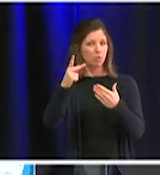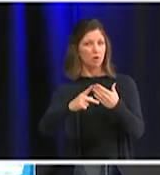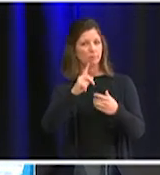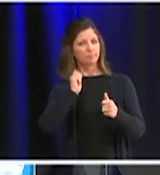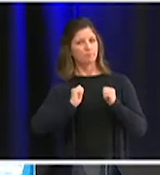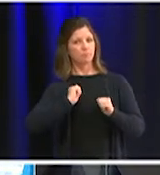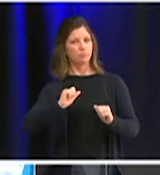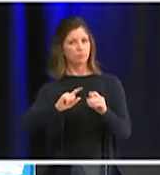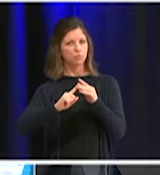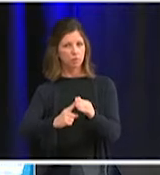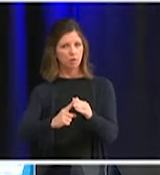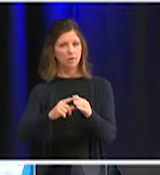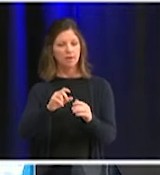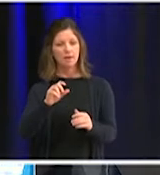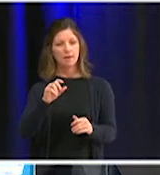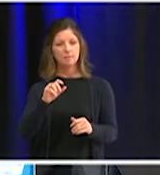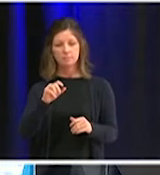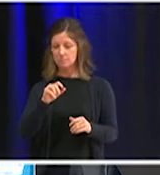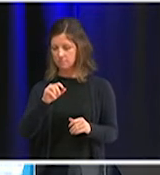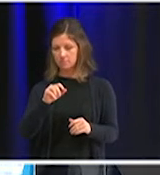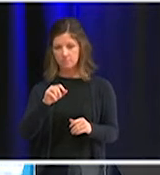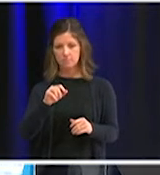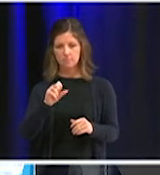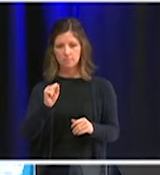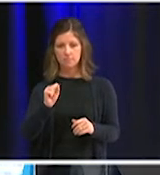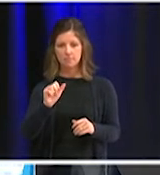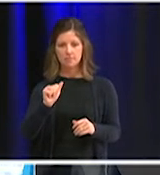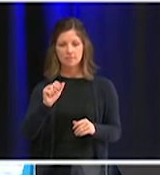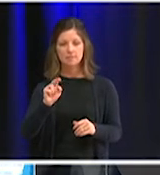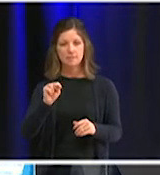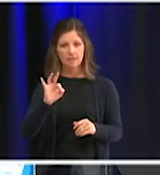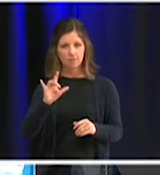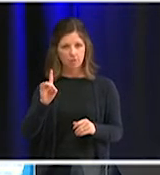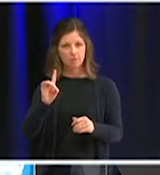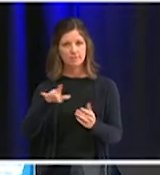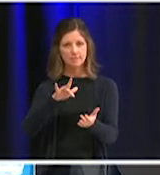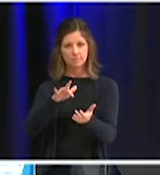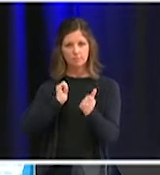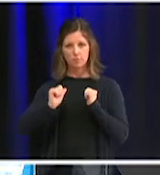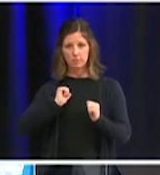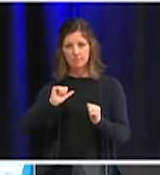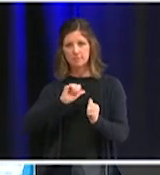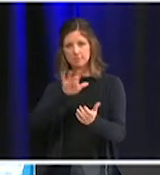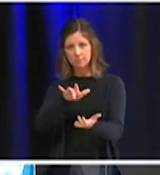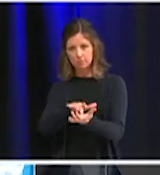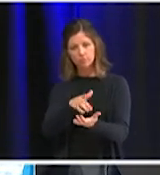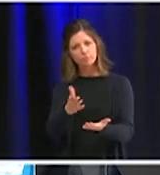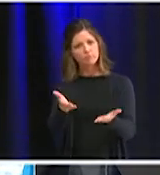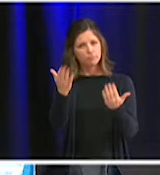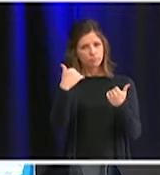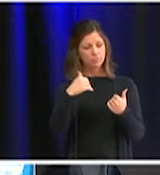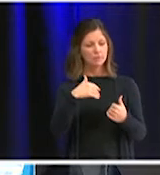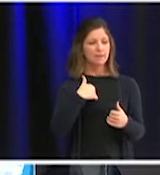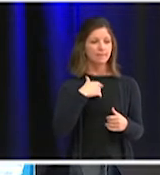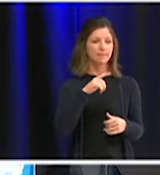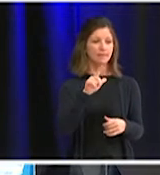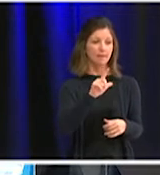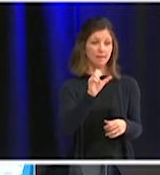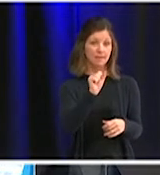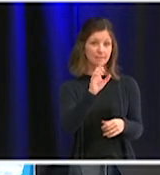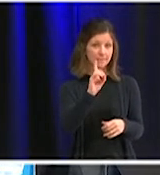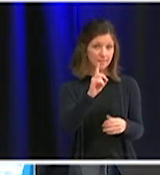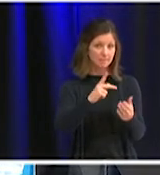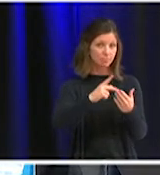Center. Please come on out if you're interested in opening up your own business, revolving loan funds, the LSBE program,